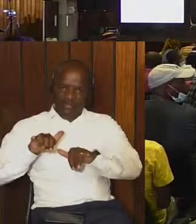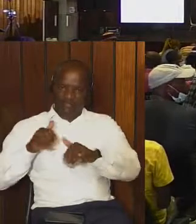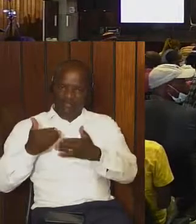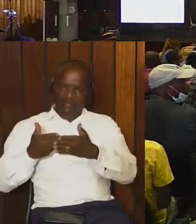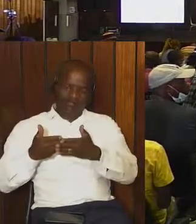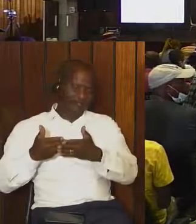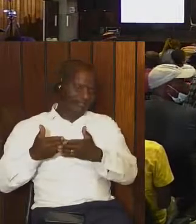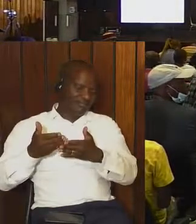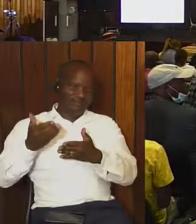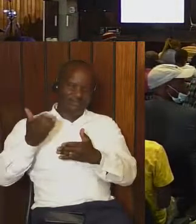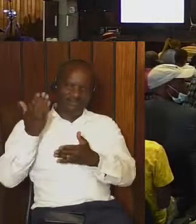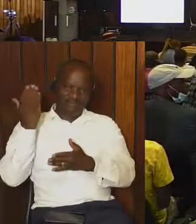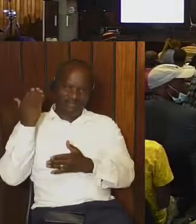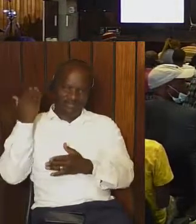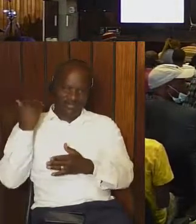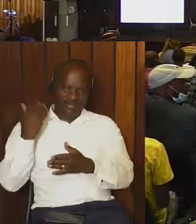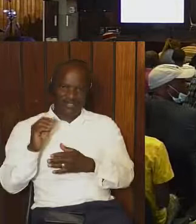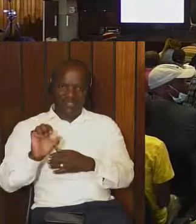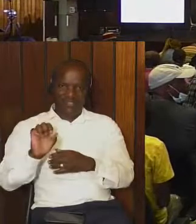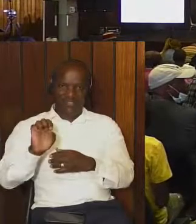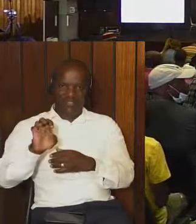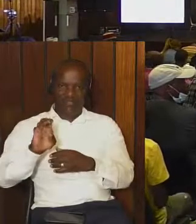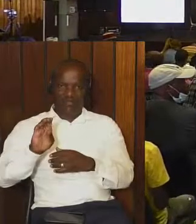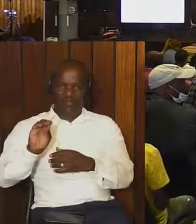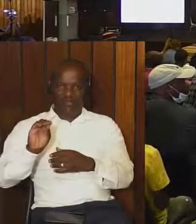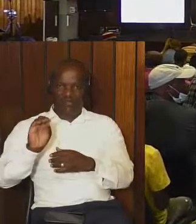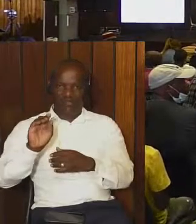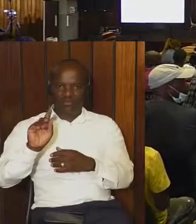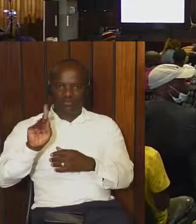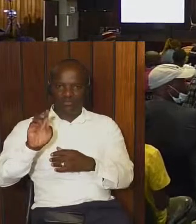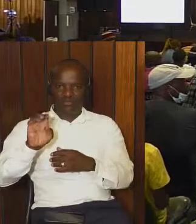Sebokeng ke sa kgale batswadi, ha re hopoleng.